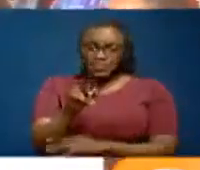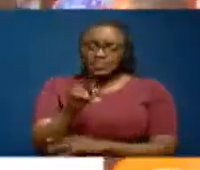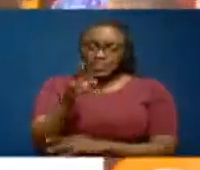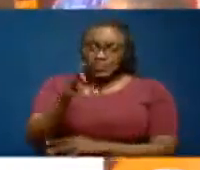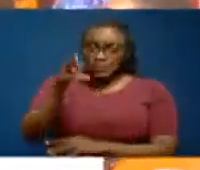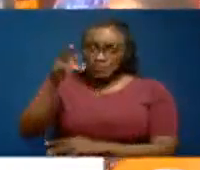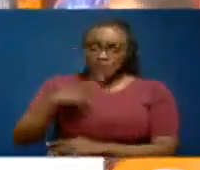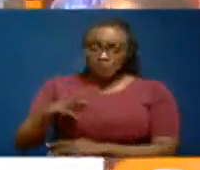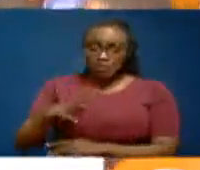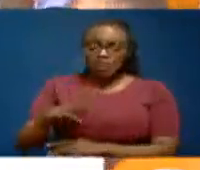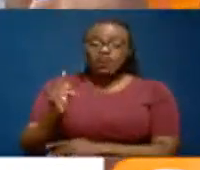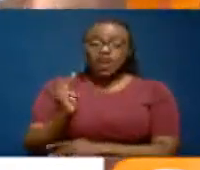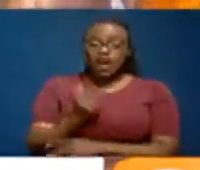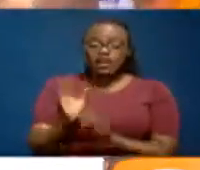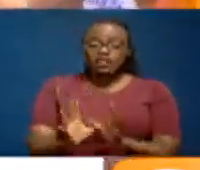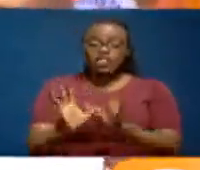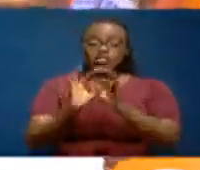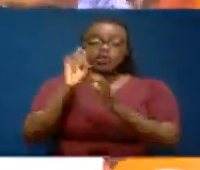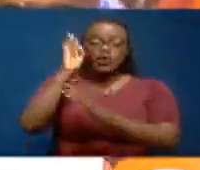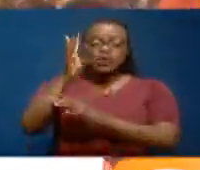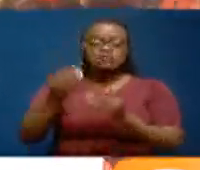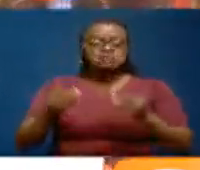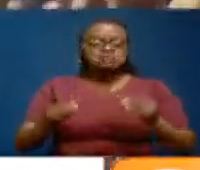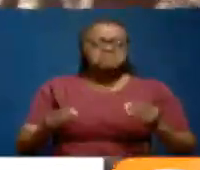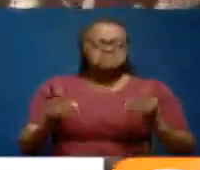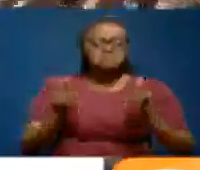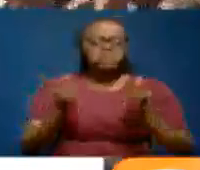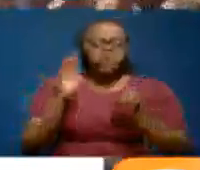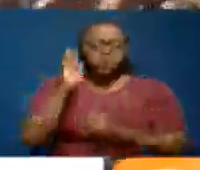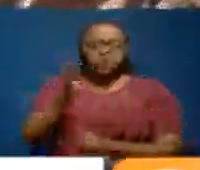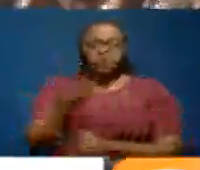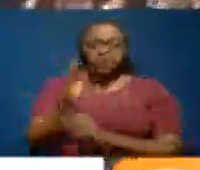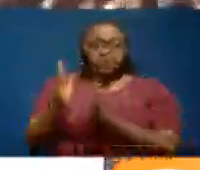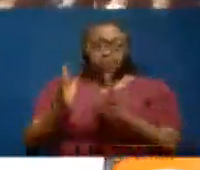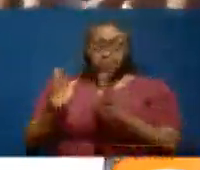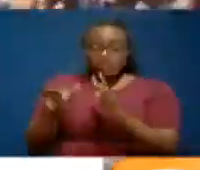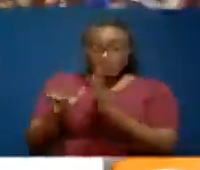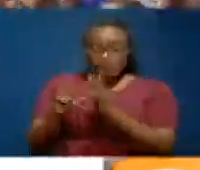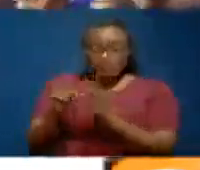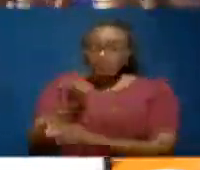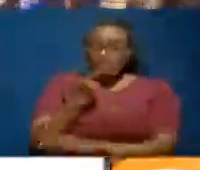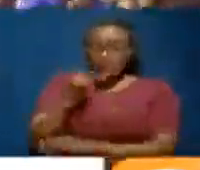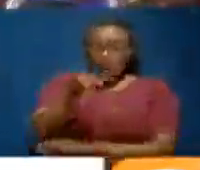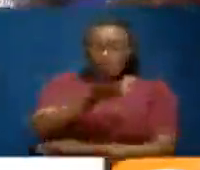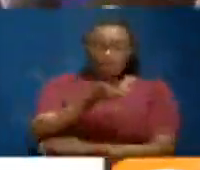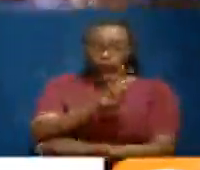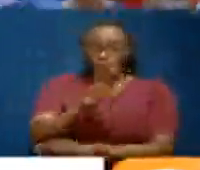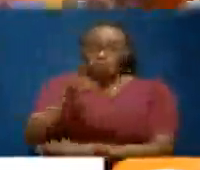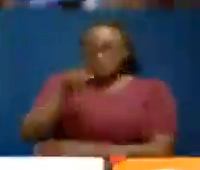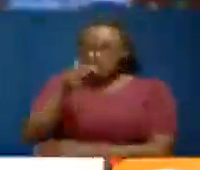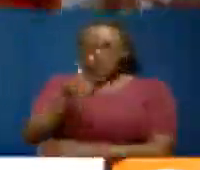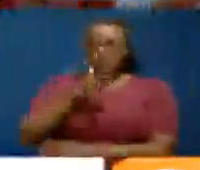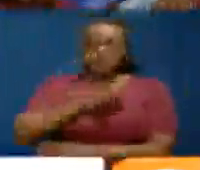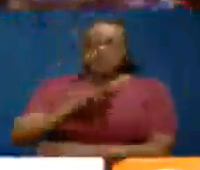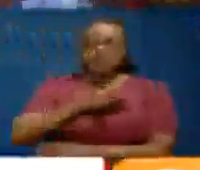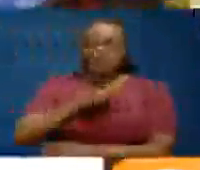risasi, tutaonana nao ana kwa ana. The insecurity along the Turkana, West Pokot,